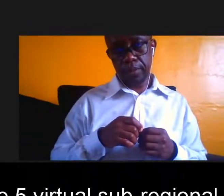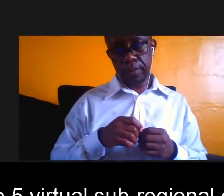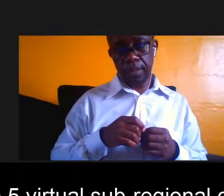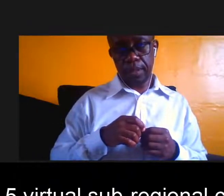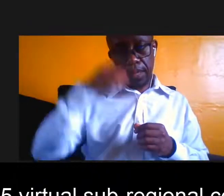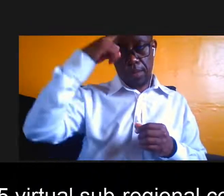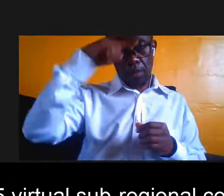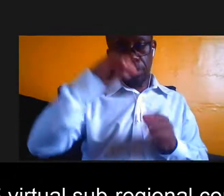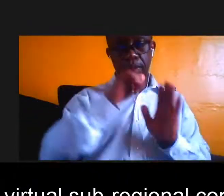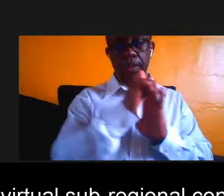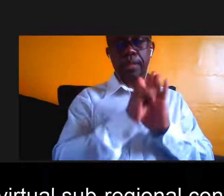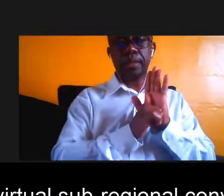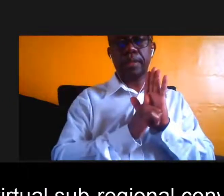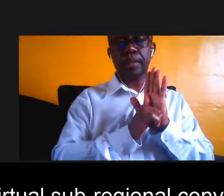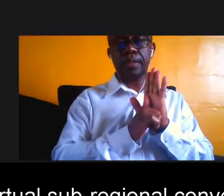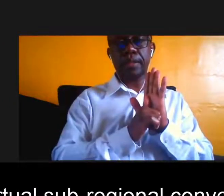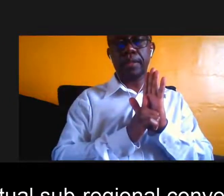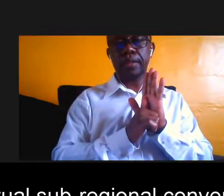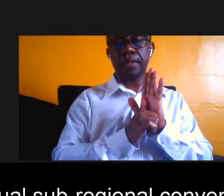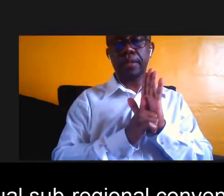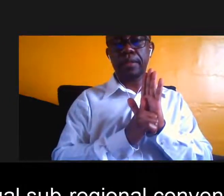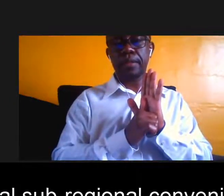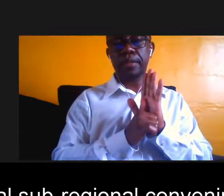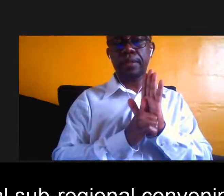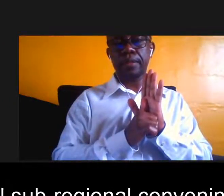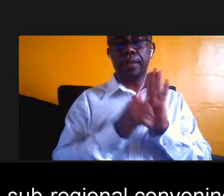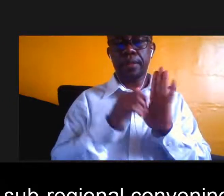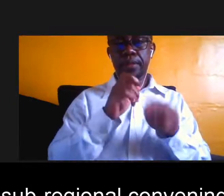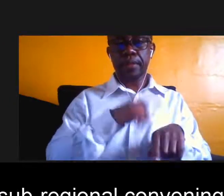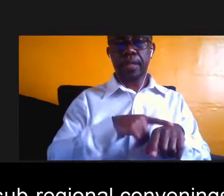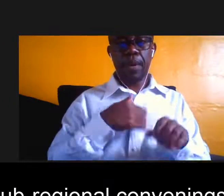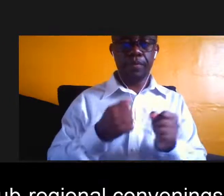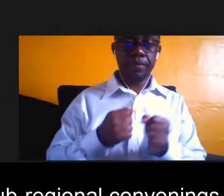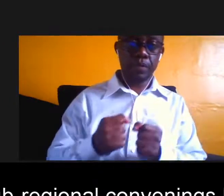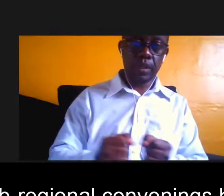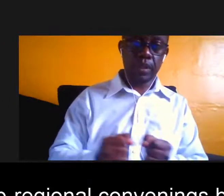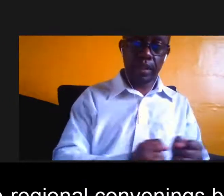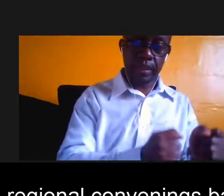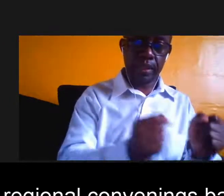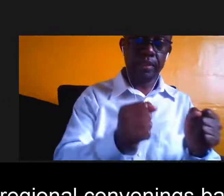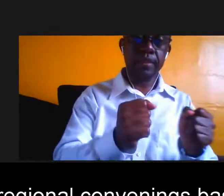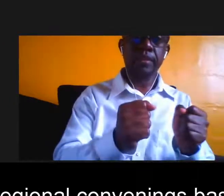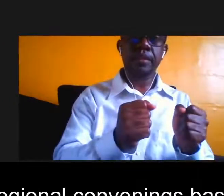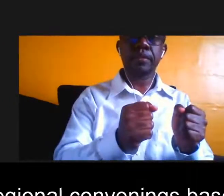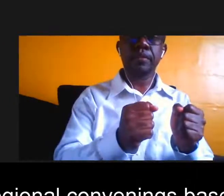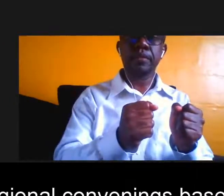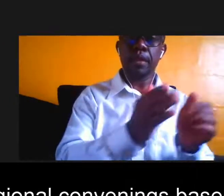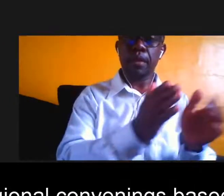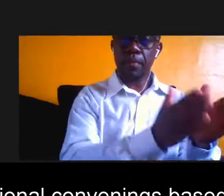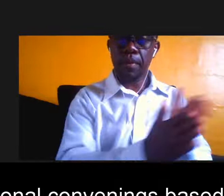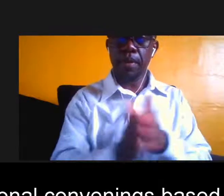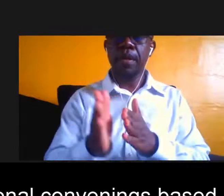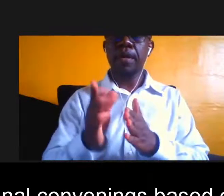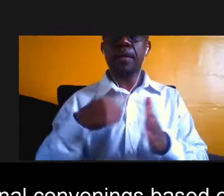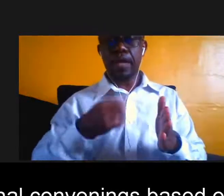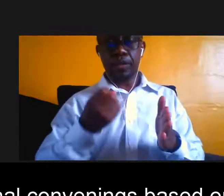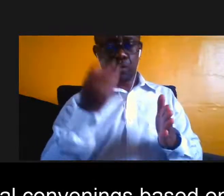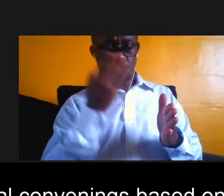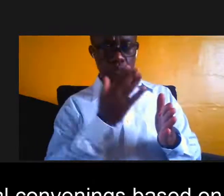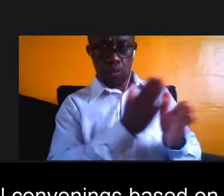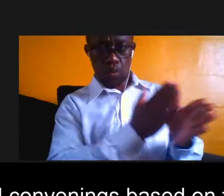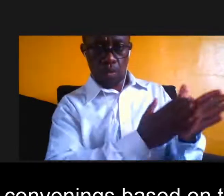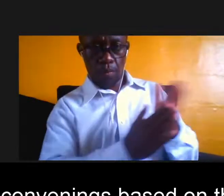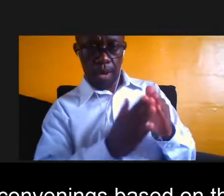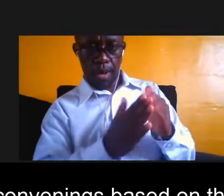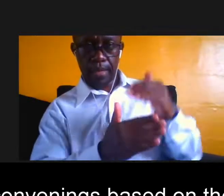policies, when you have the strategic direction, when you have the whole strategy written out and we know where we're going, there are